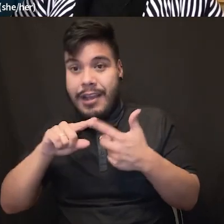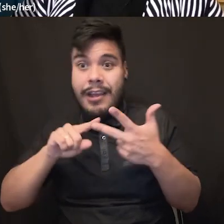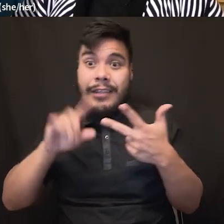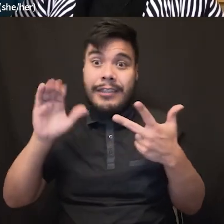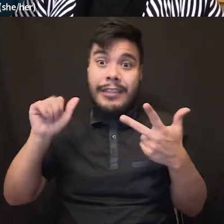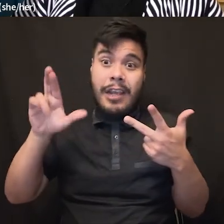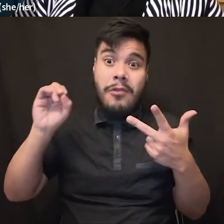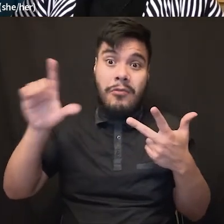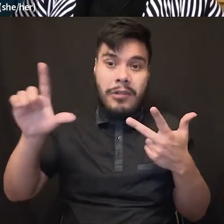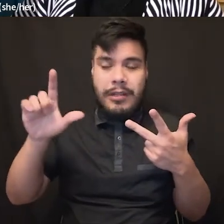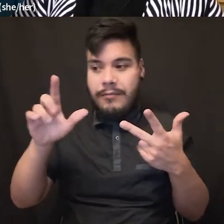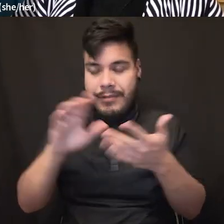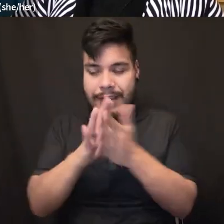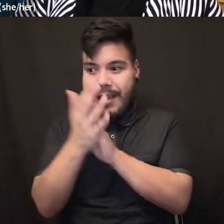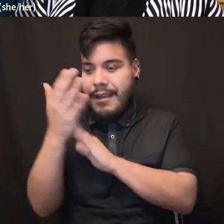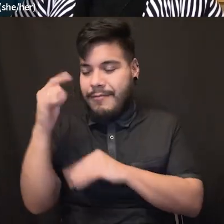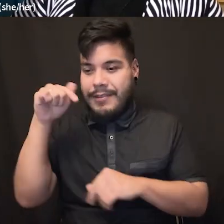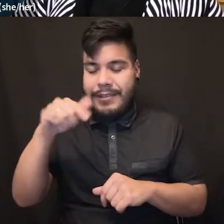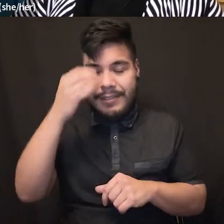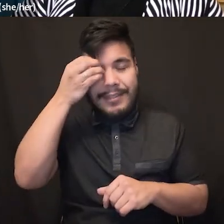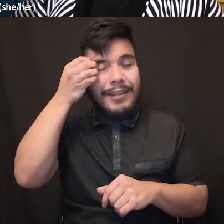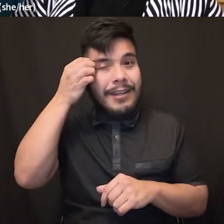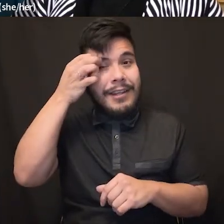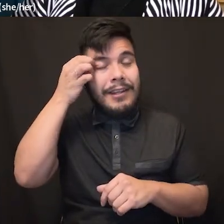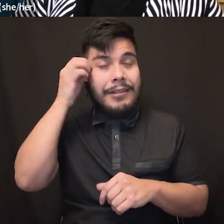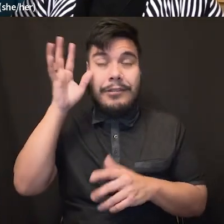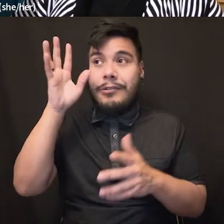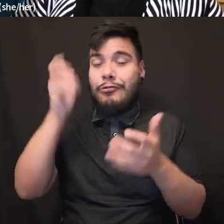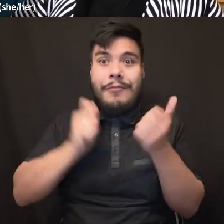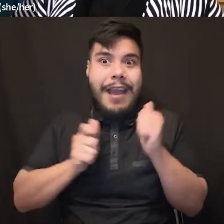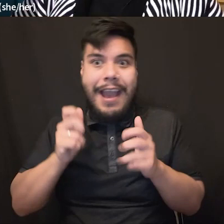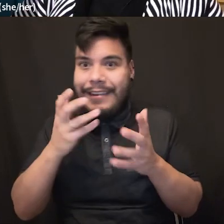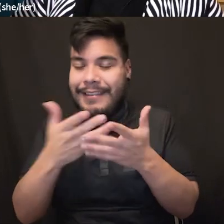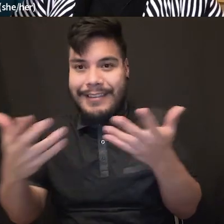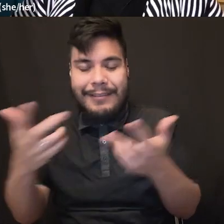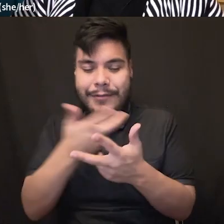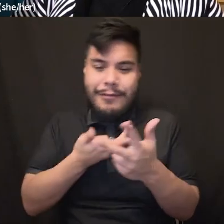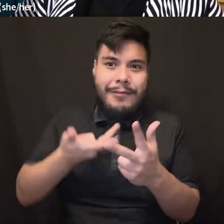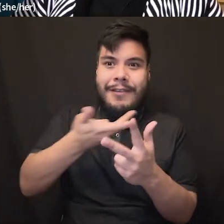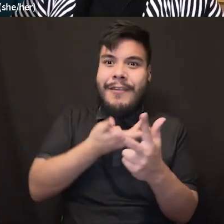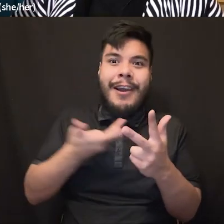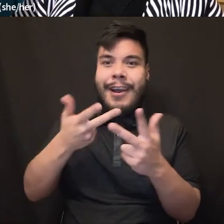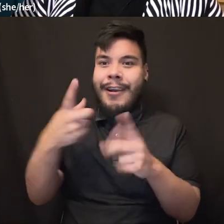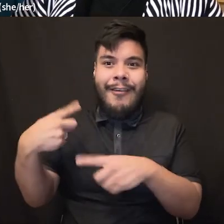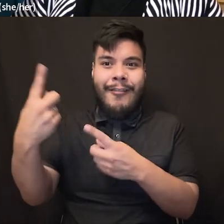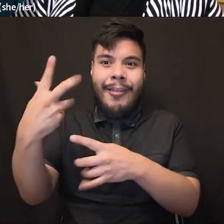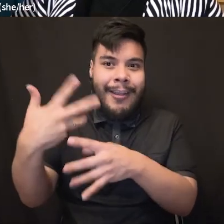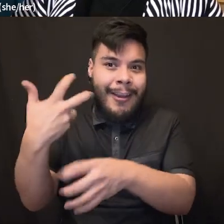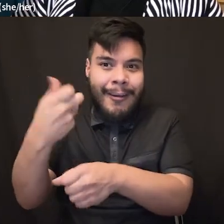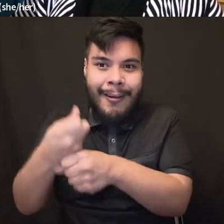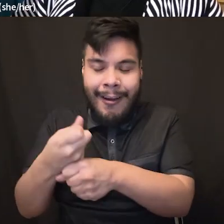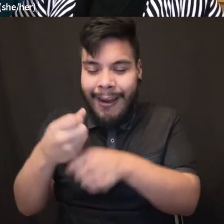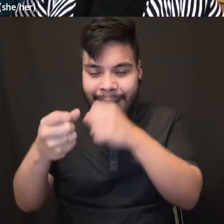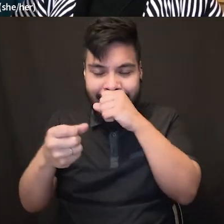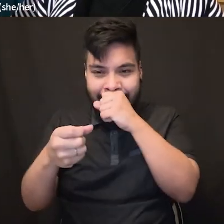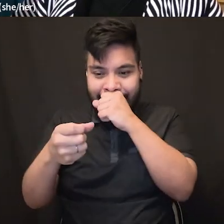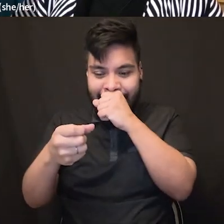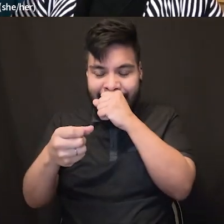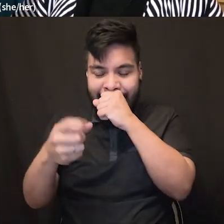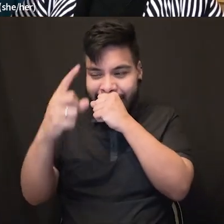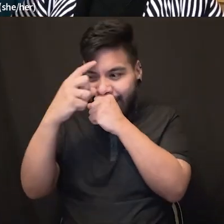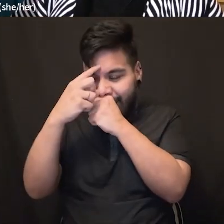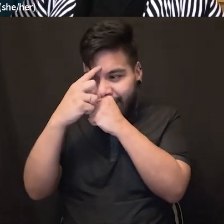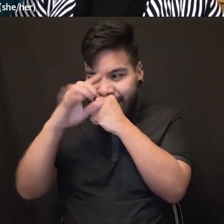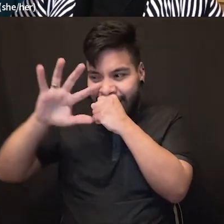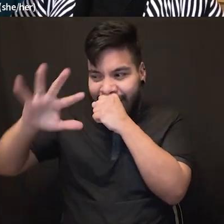very dramatic, melodramatic thing between the three of us over the years. And then in the like, I think the